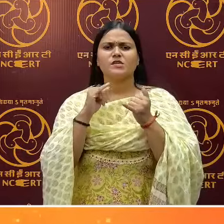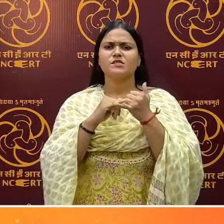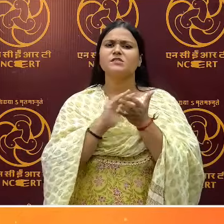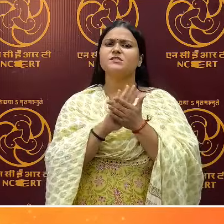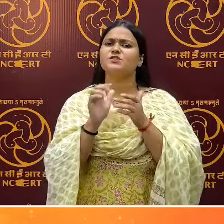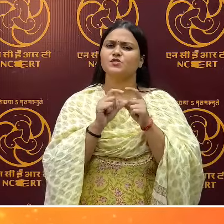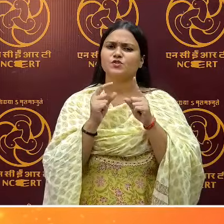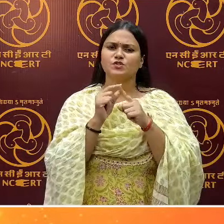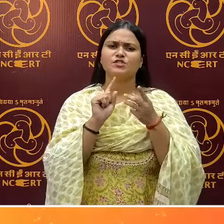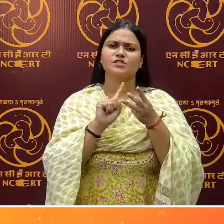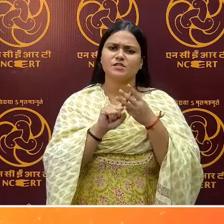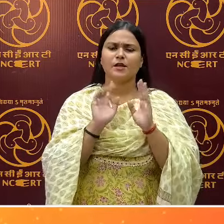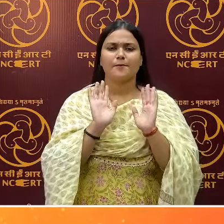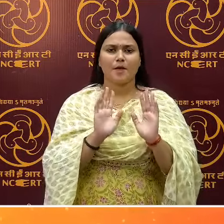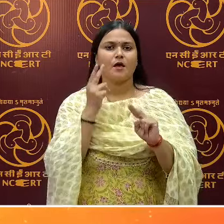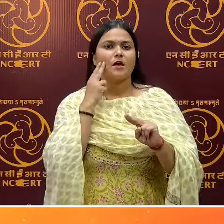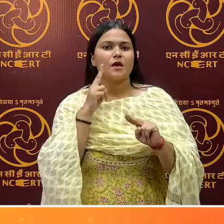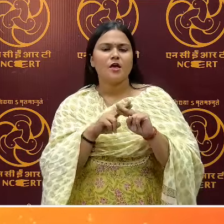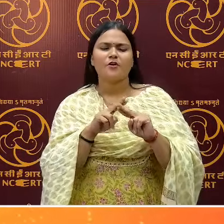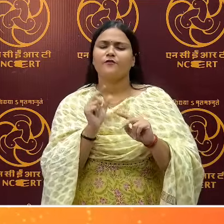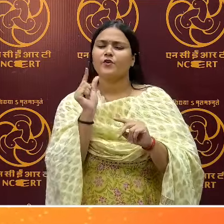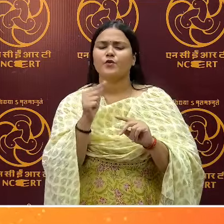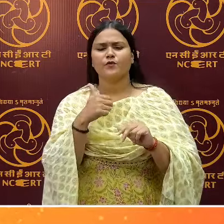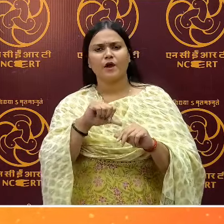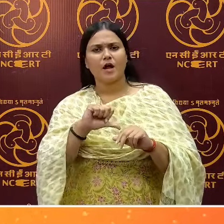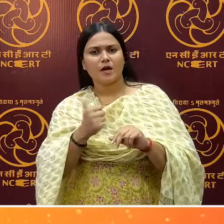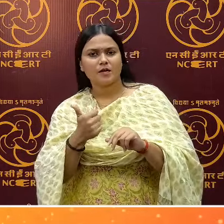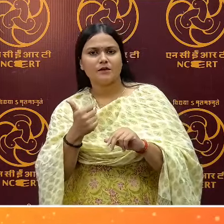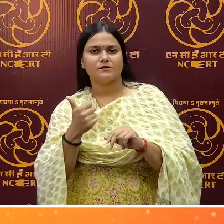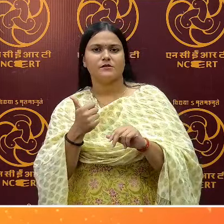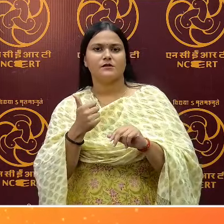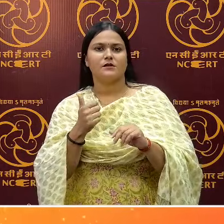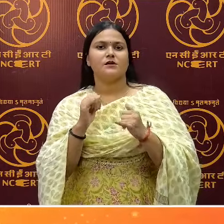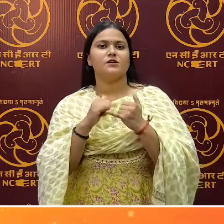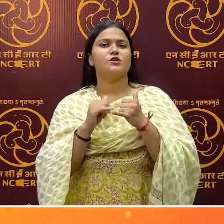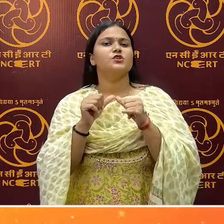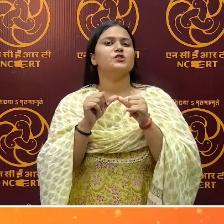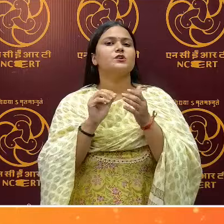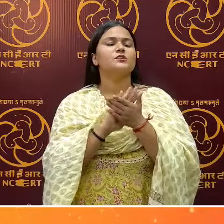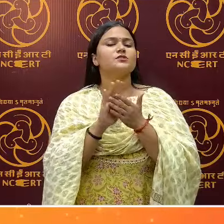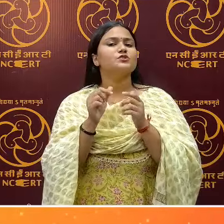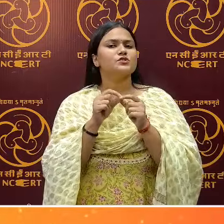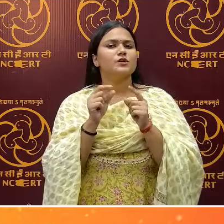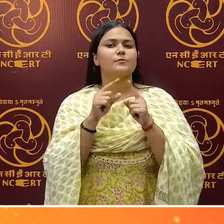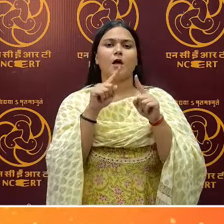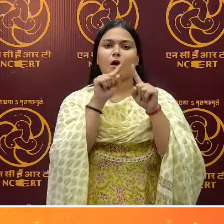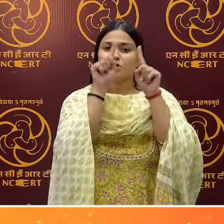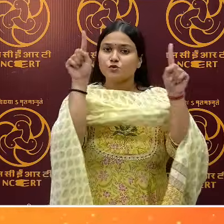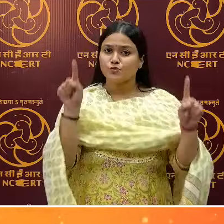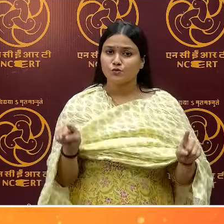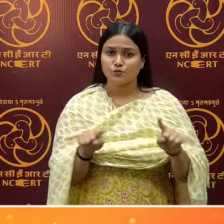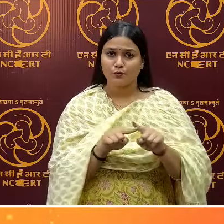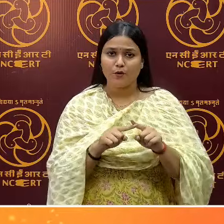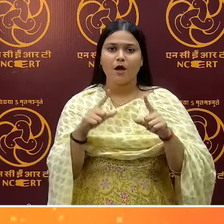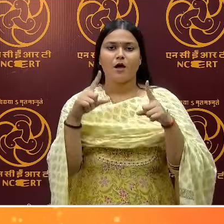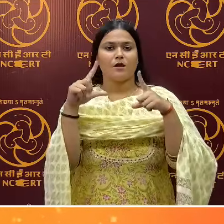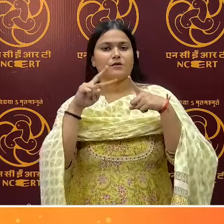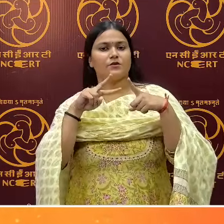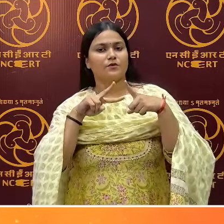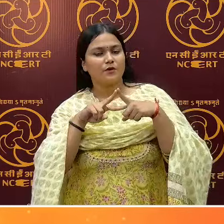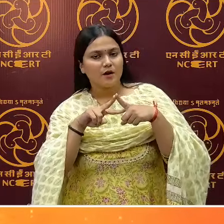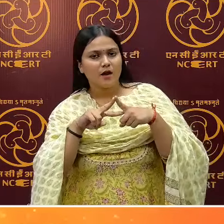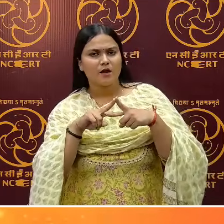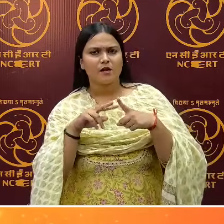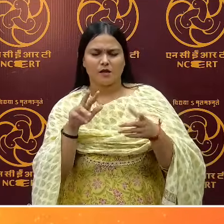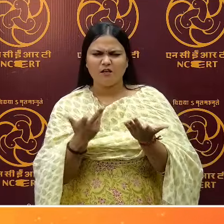I just want to know if we use any other shape, let's say square or rectangle or even triangle,